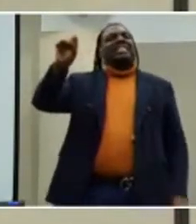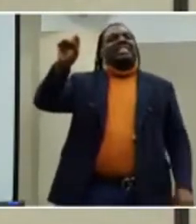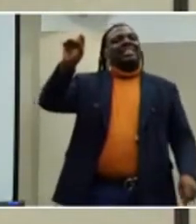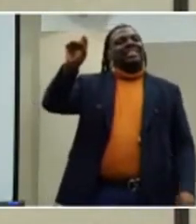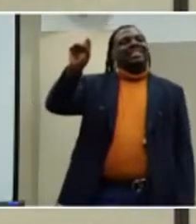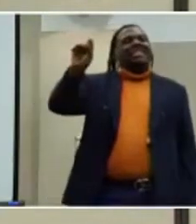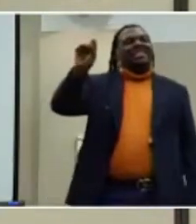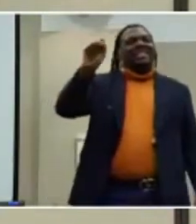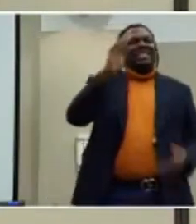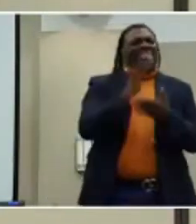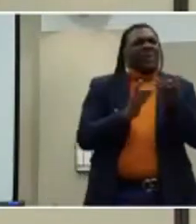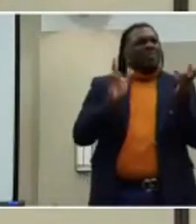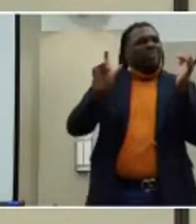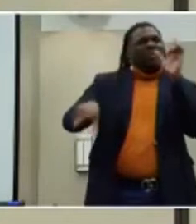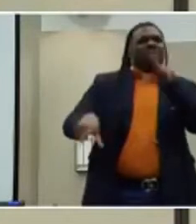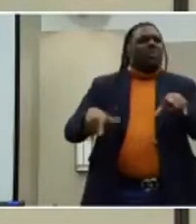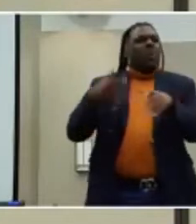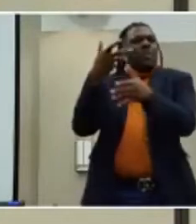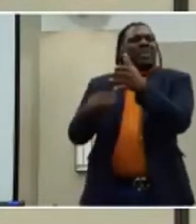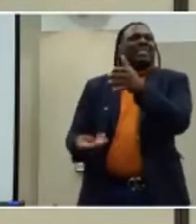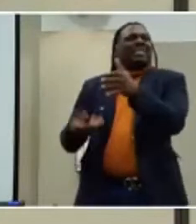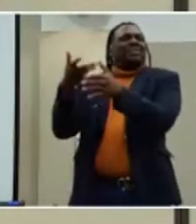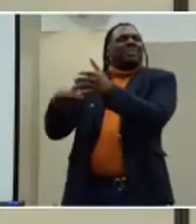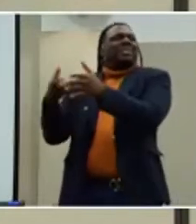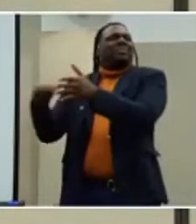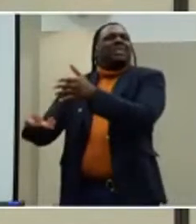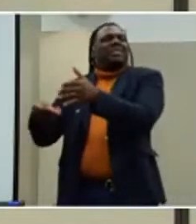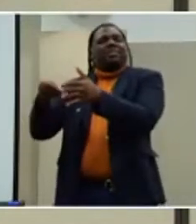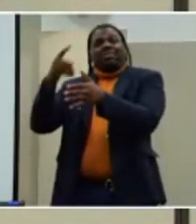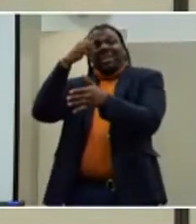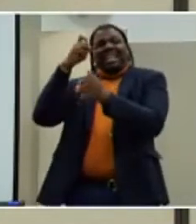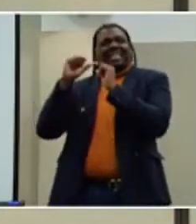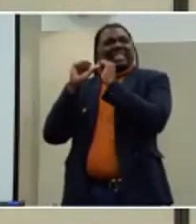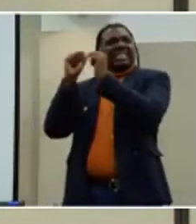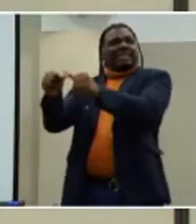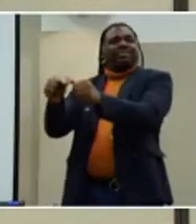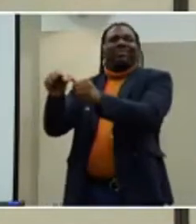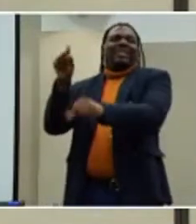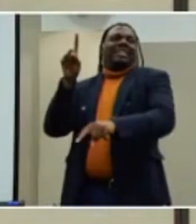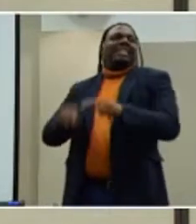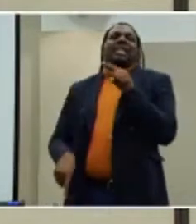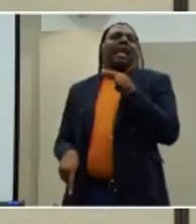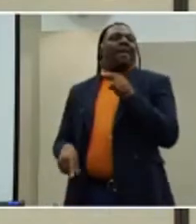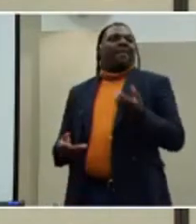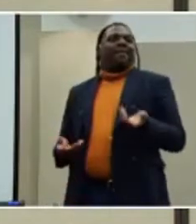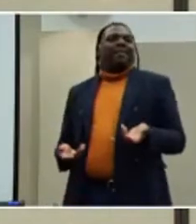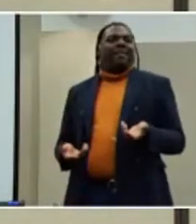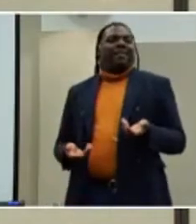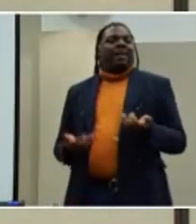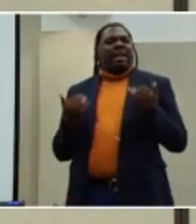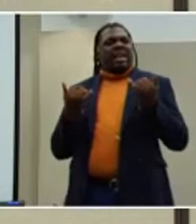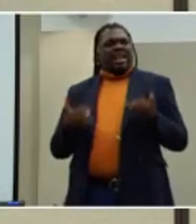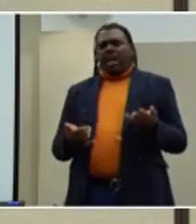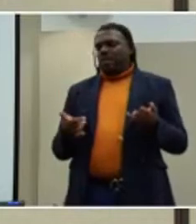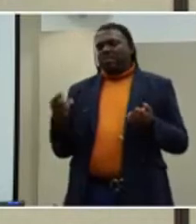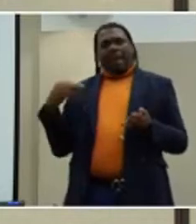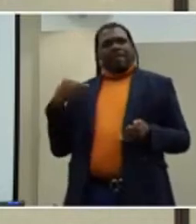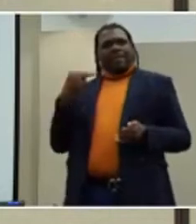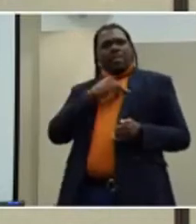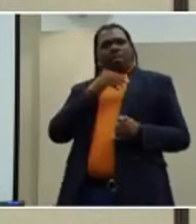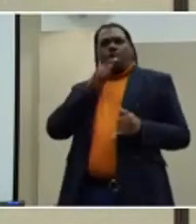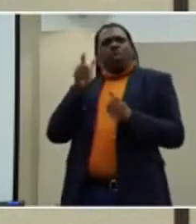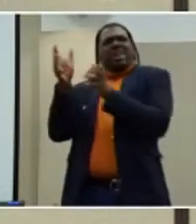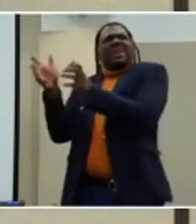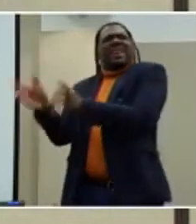at the clinic because they can't get to dialysis consistently. Or as one CARS member was left